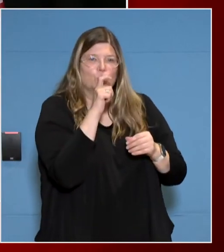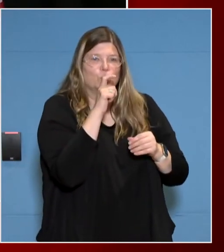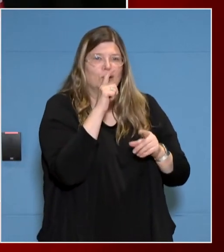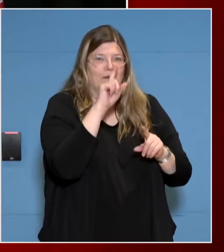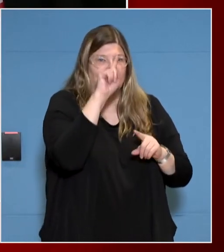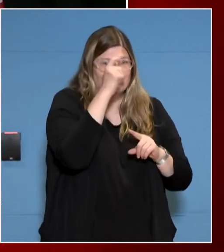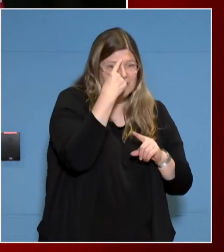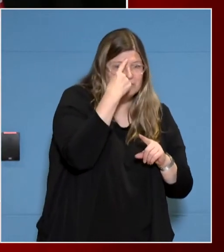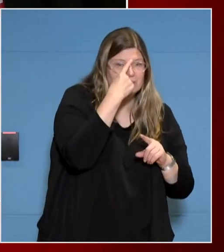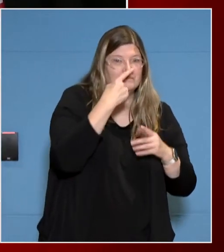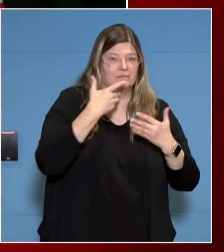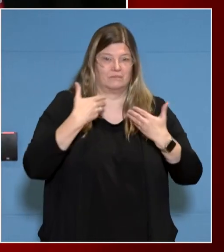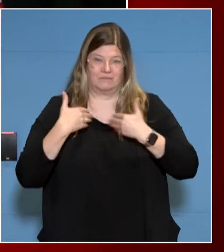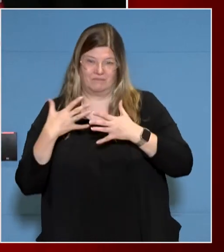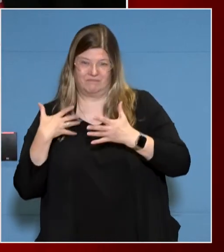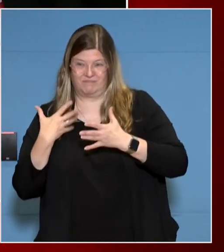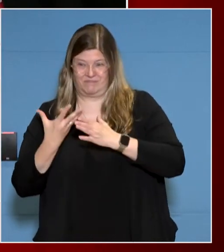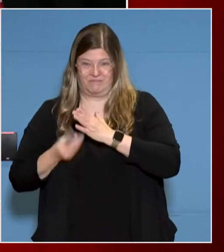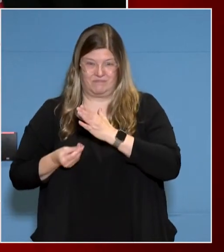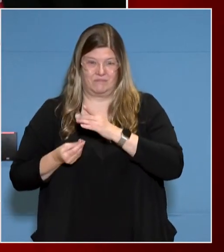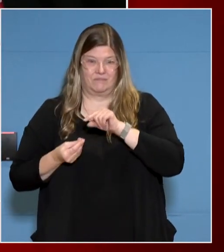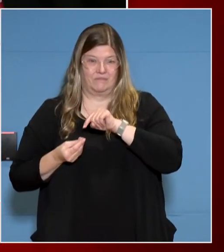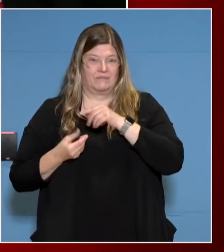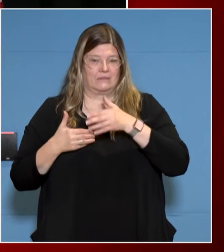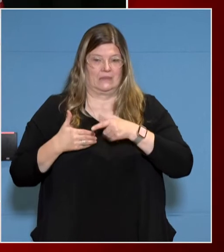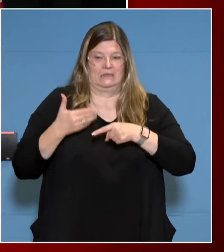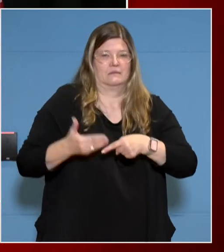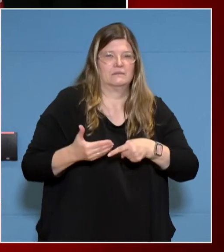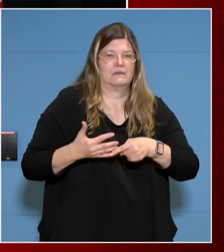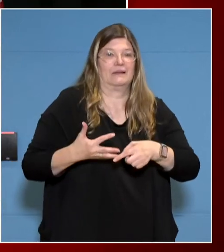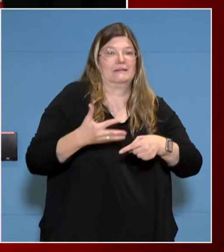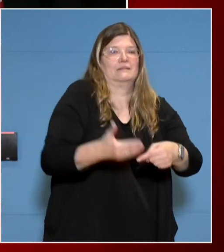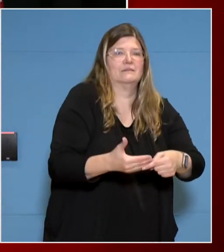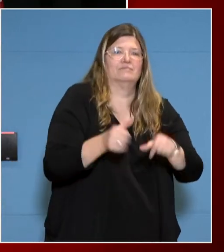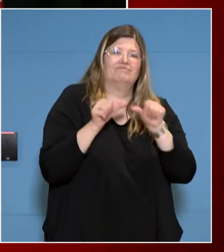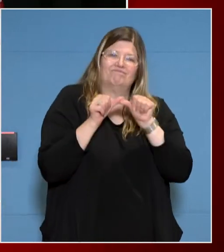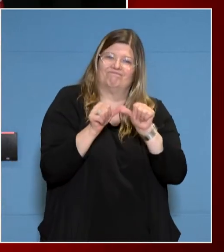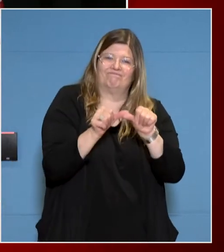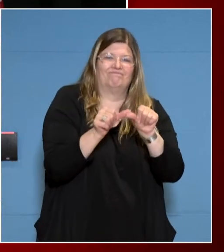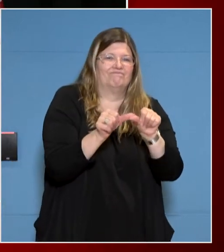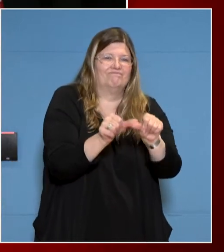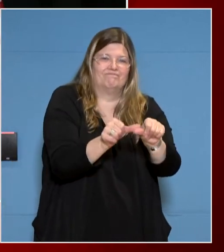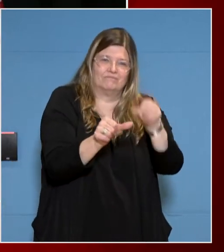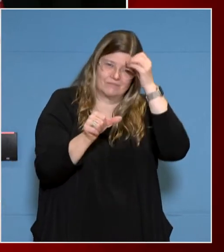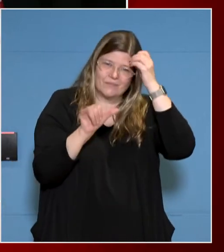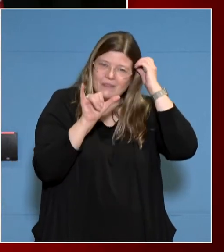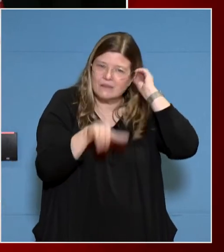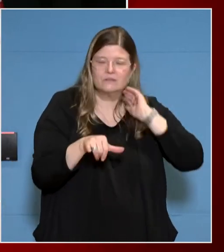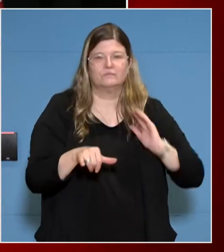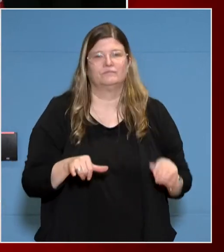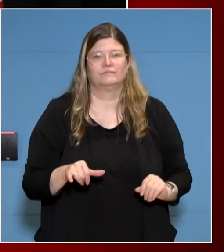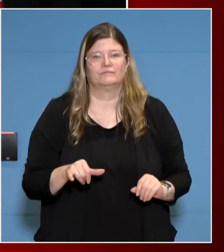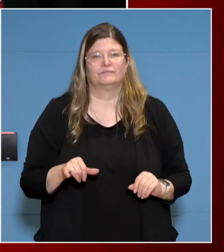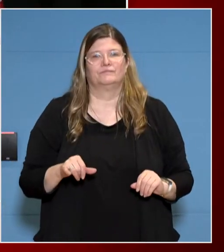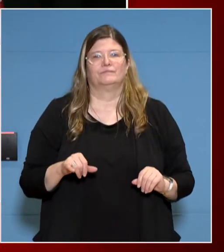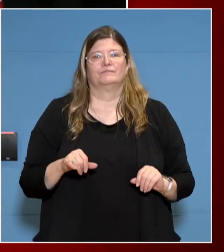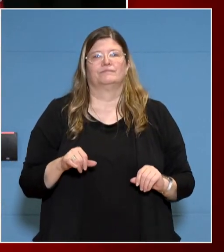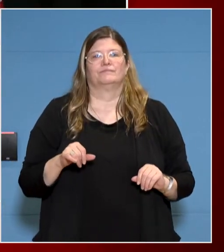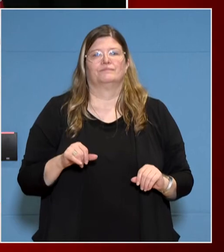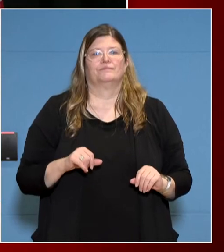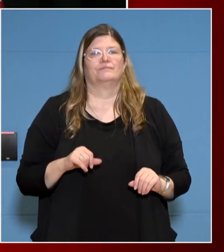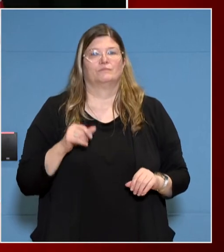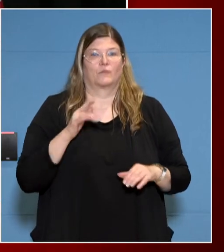would be the thousands of staff who help to operate government agencies. Those remain in the tiers as you have